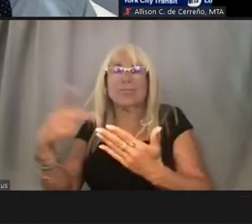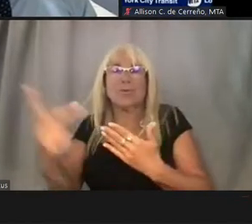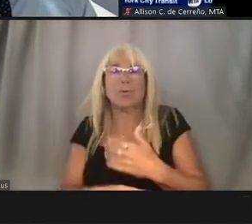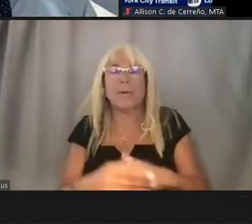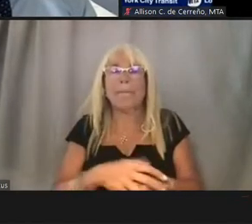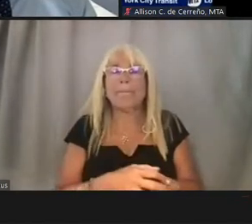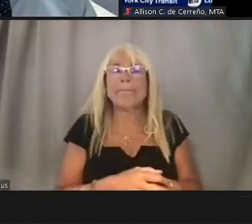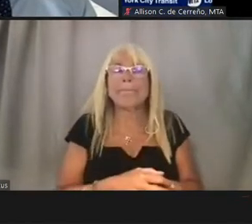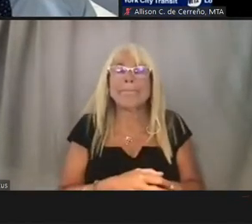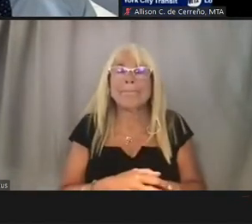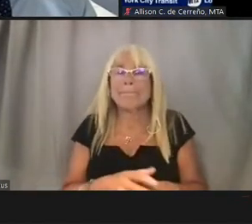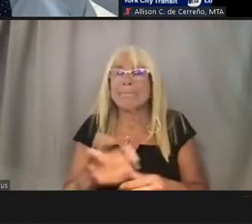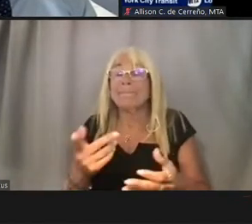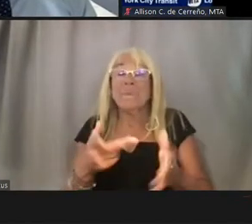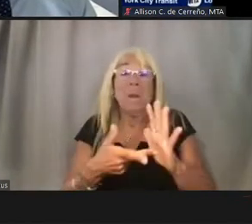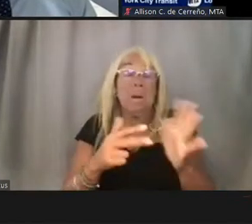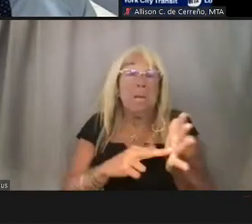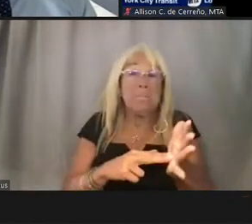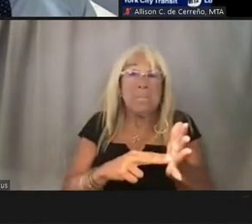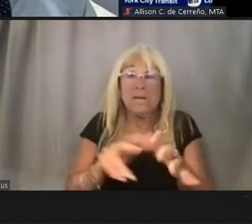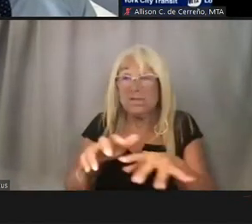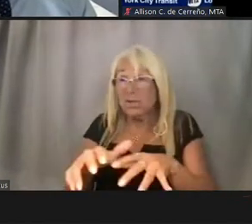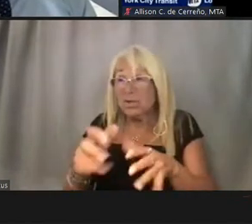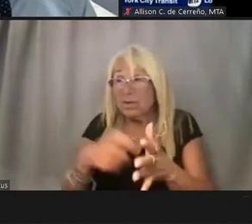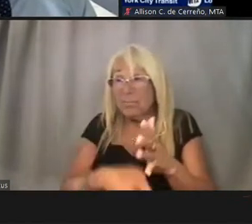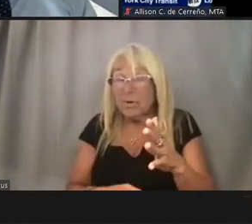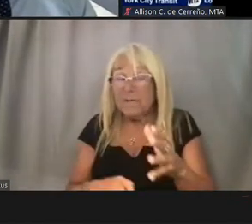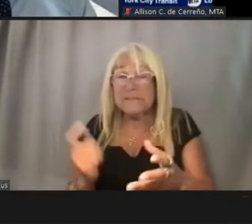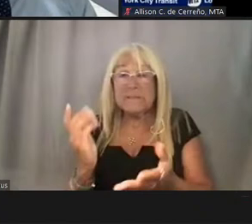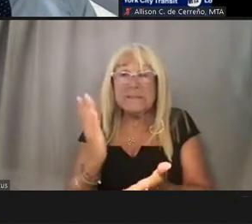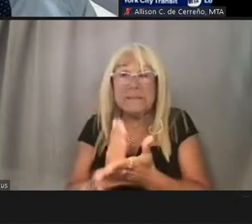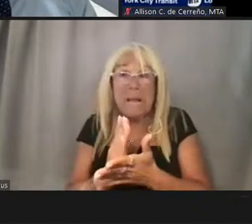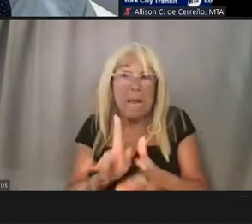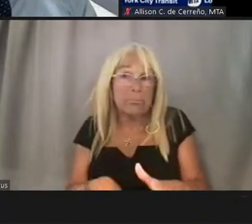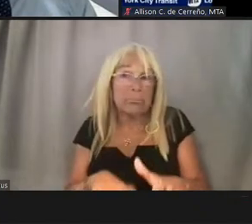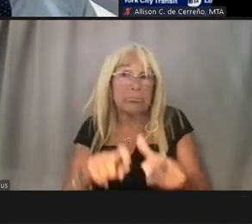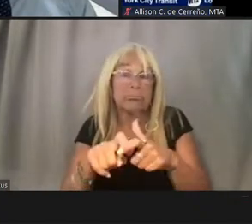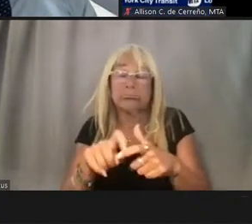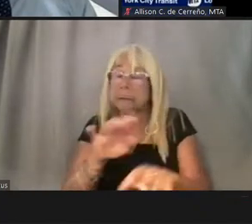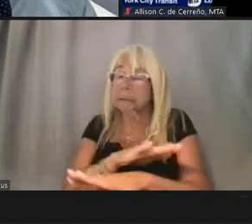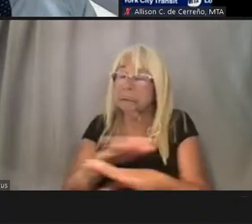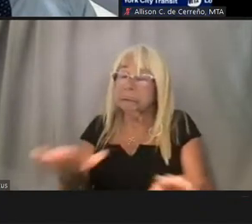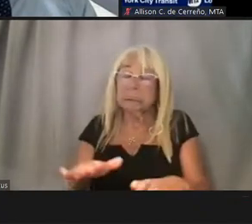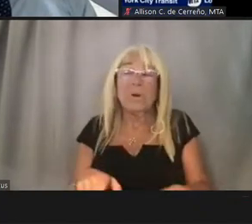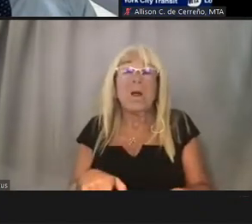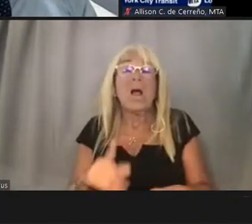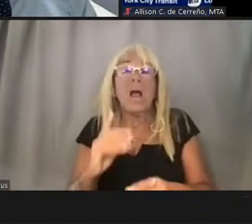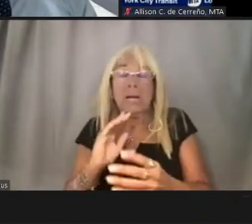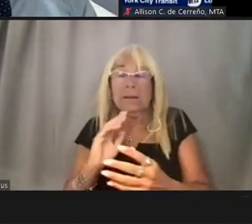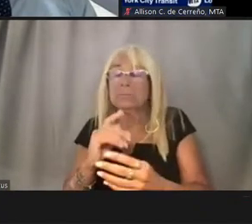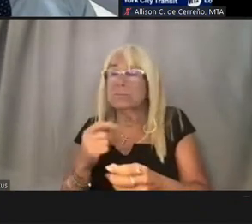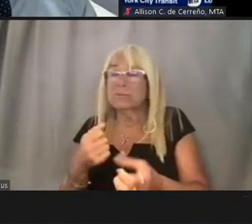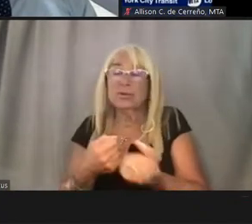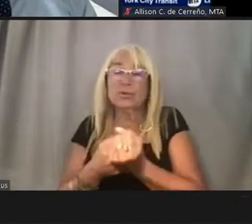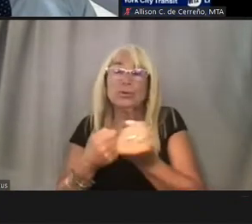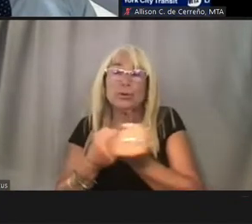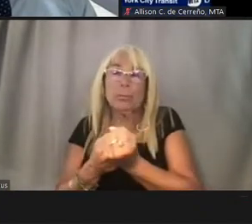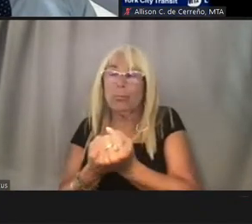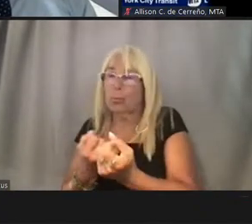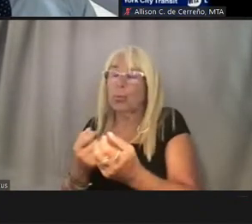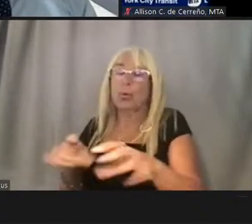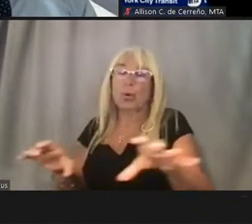congestion pricing to a halt I strongly support implementing congestion pricing in combination with Swift